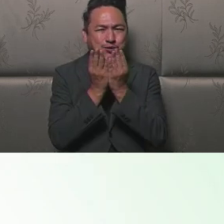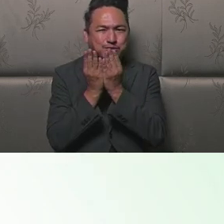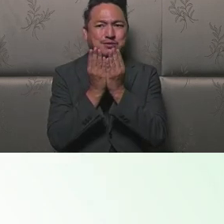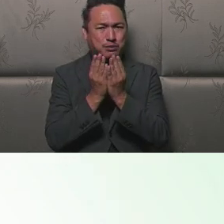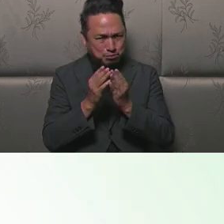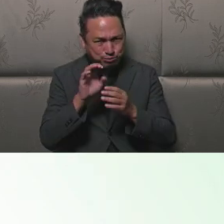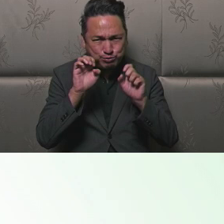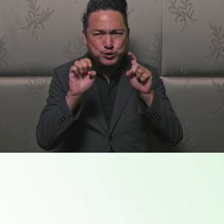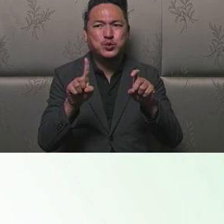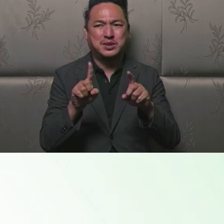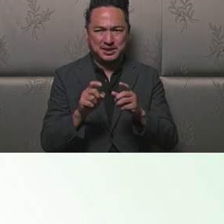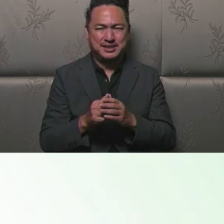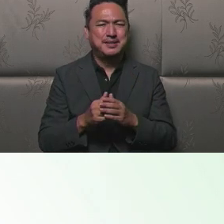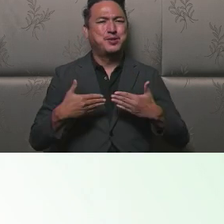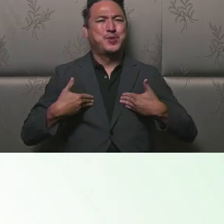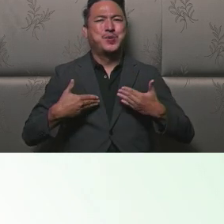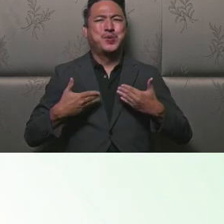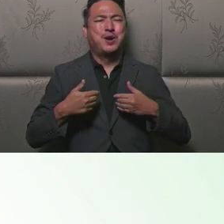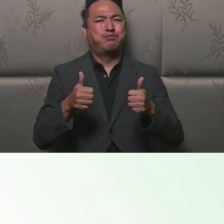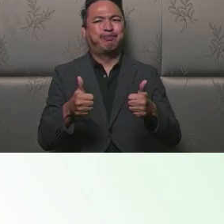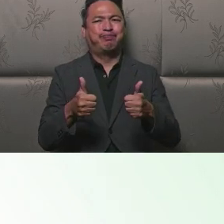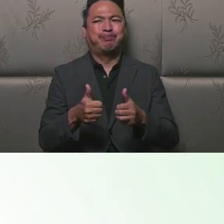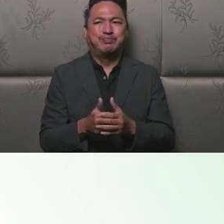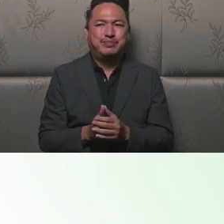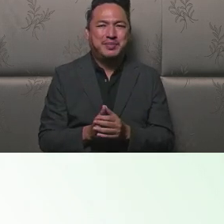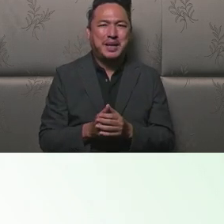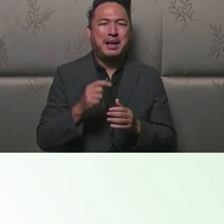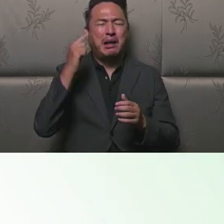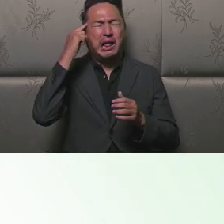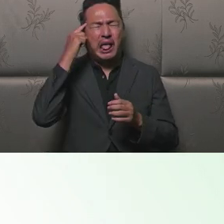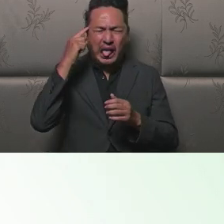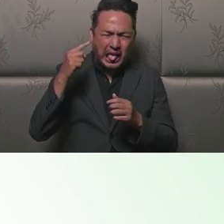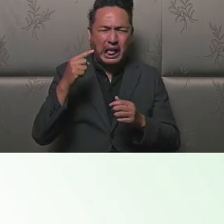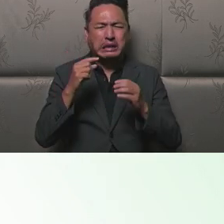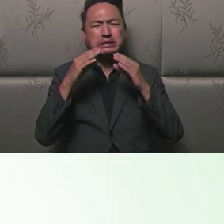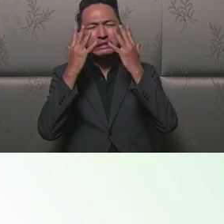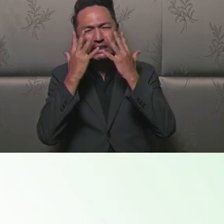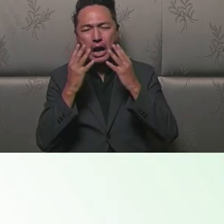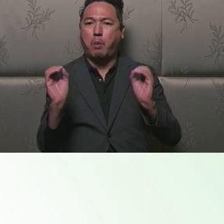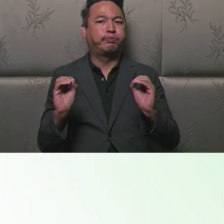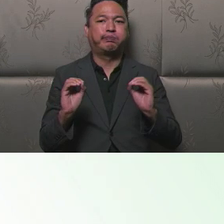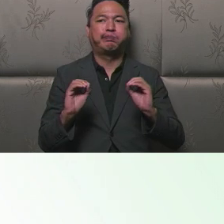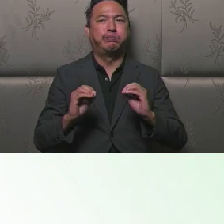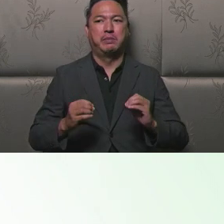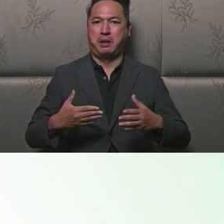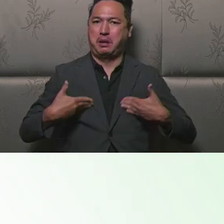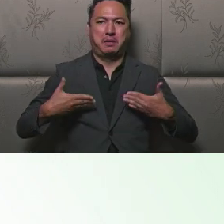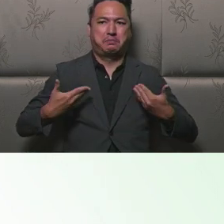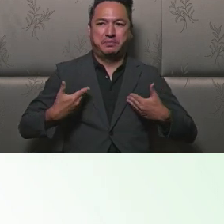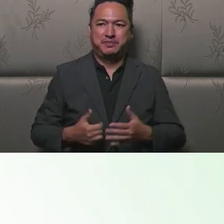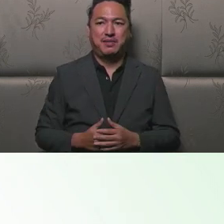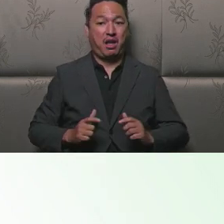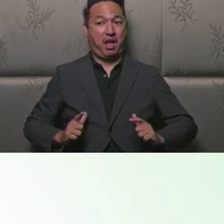the framework and methodology of the Sanyog Education Program can be replicated in schools to enhance